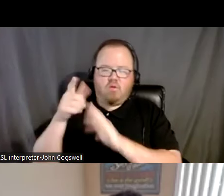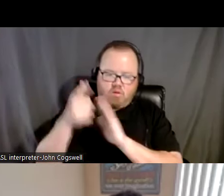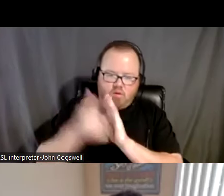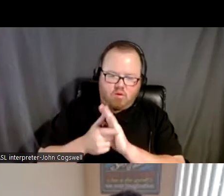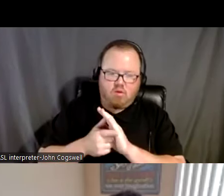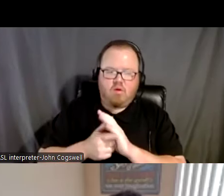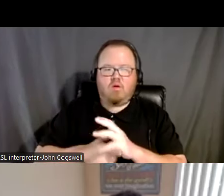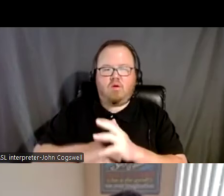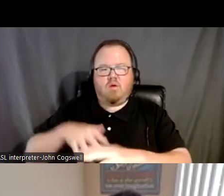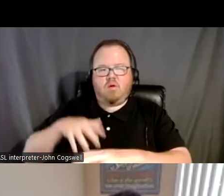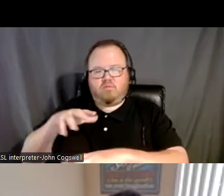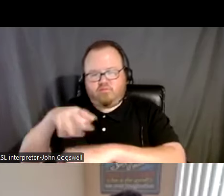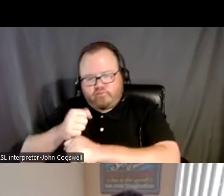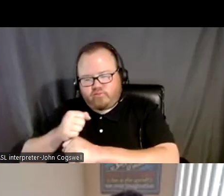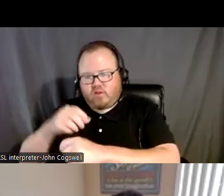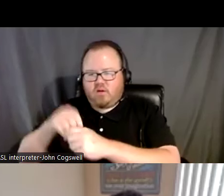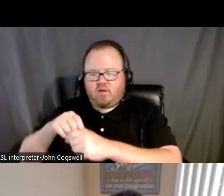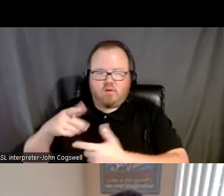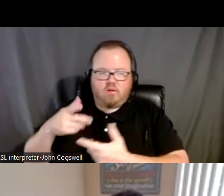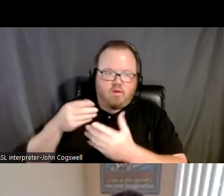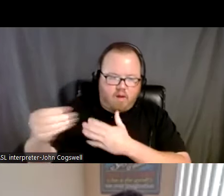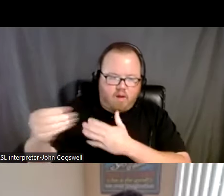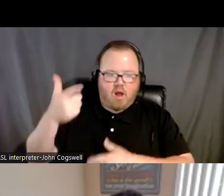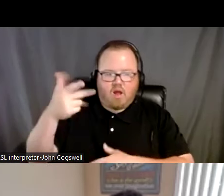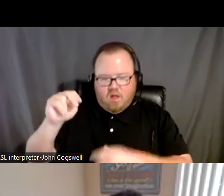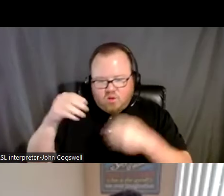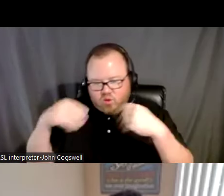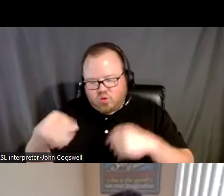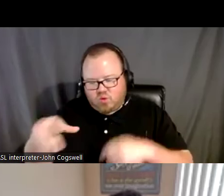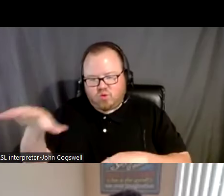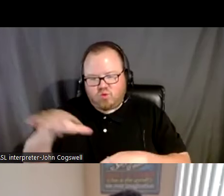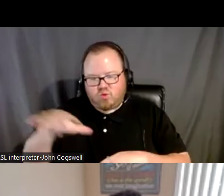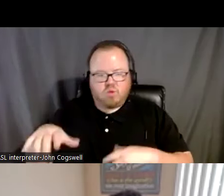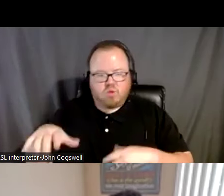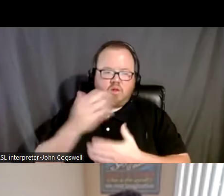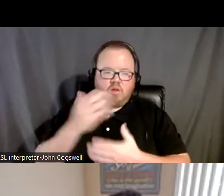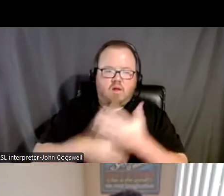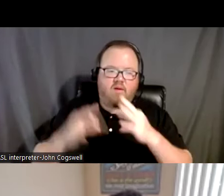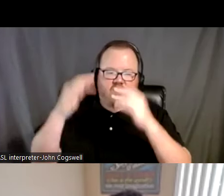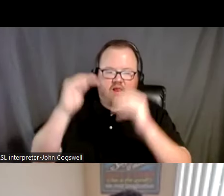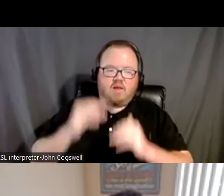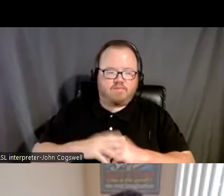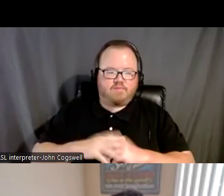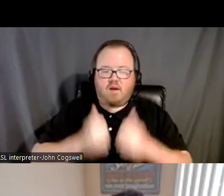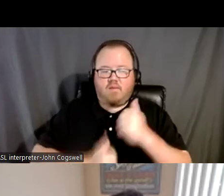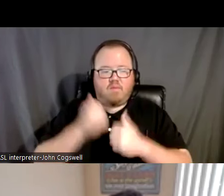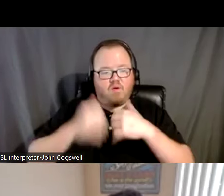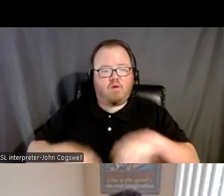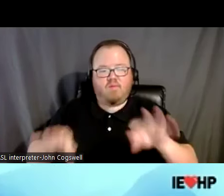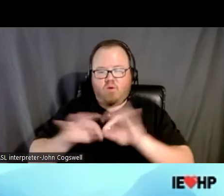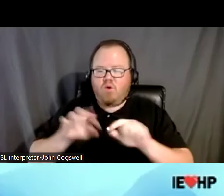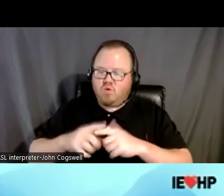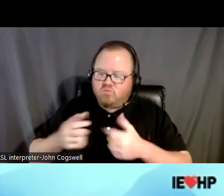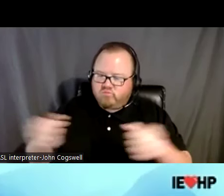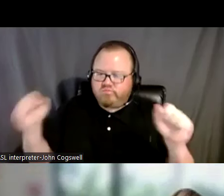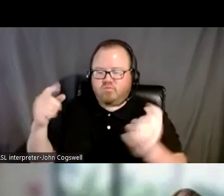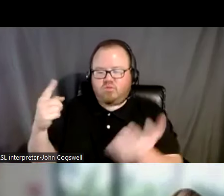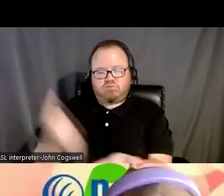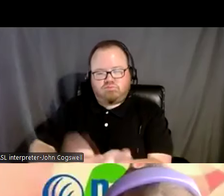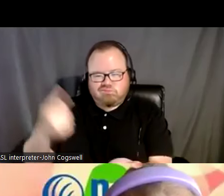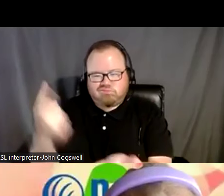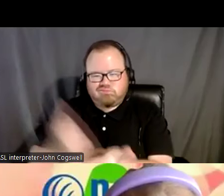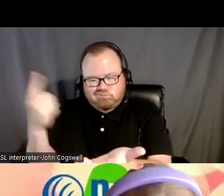gun shop, even though we've addressed kind of some of the limitations of that. And then most importantly, just to talk.